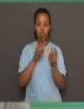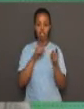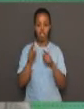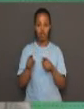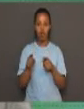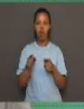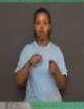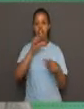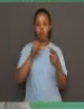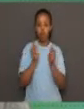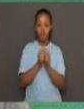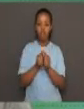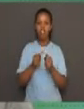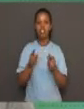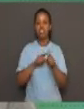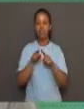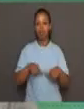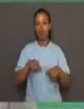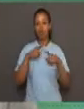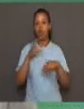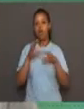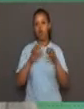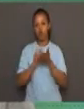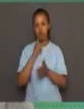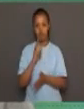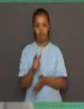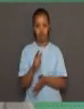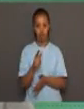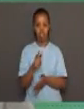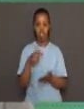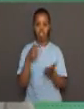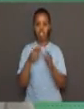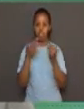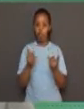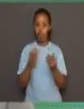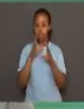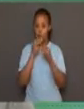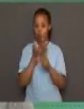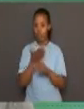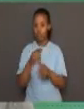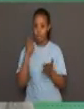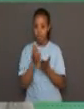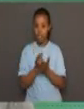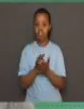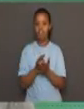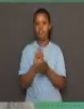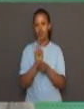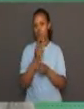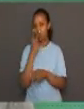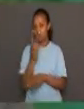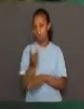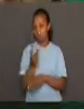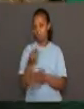thrive in their environment. Let us watch a video that exhibits what we have been talking about